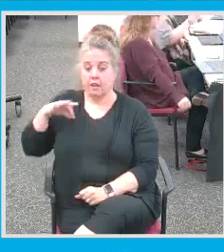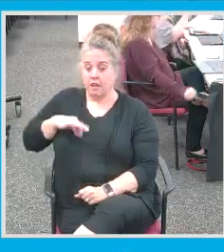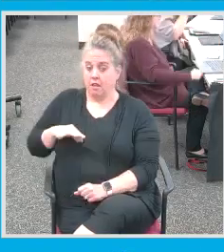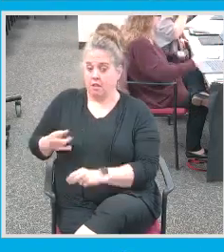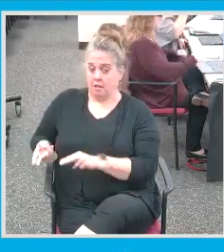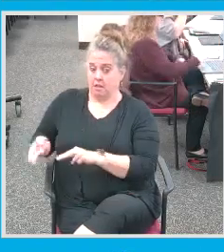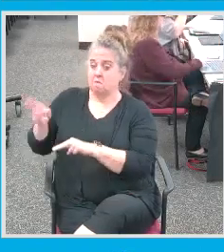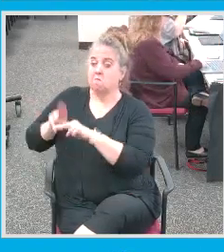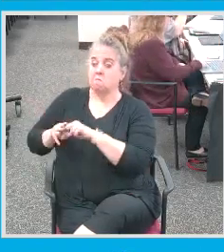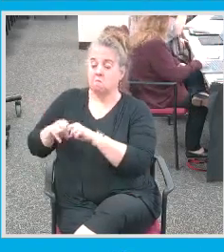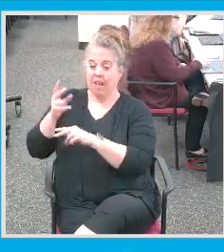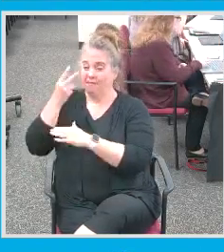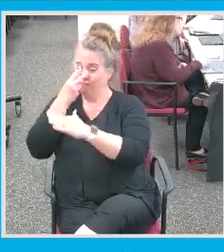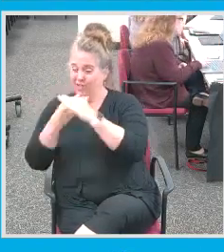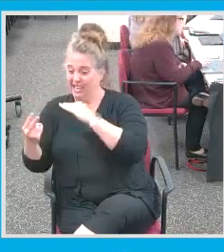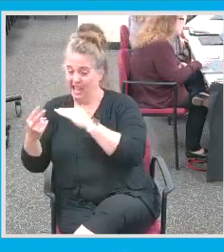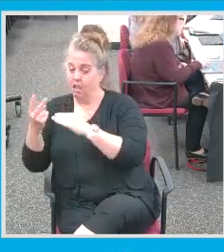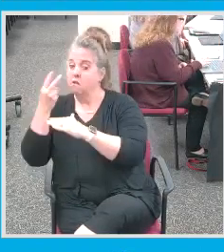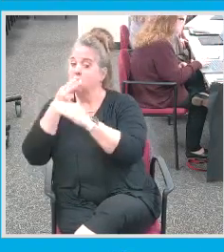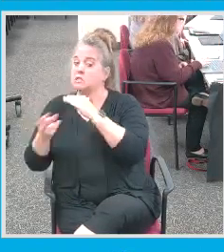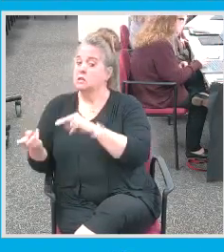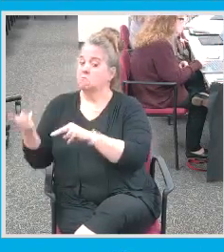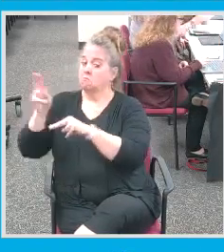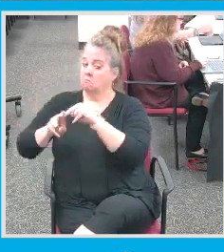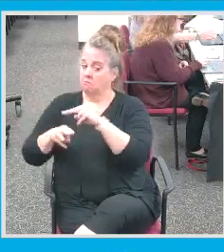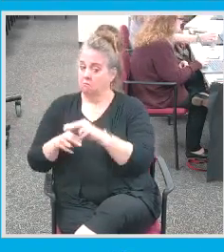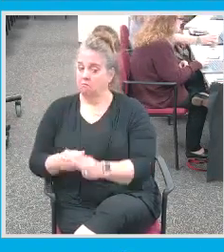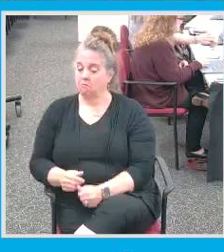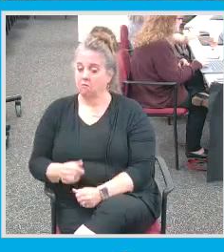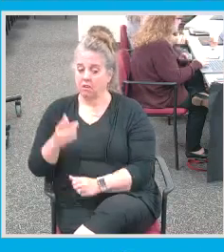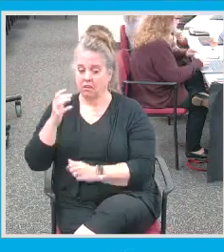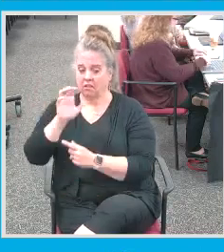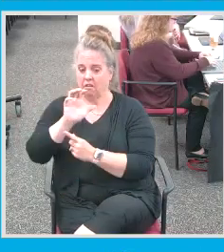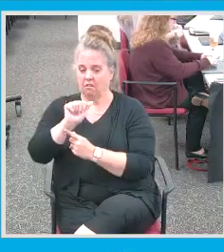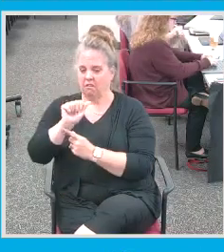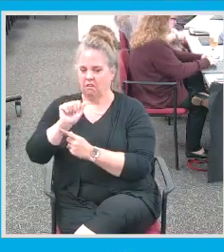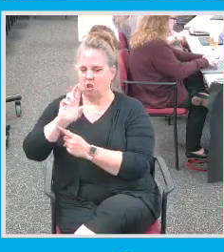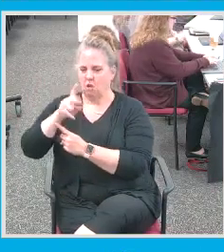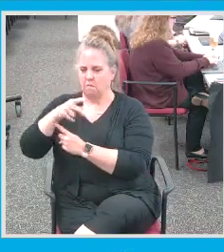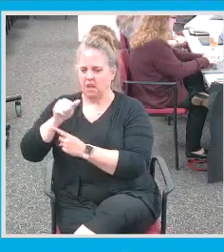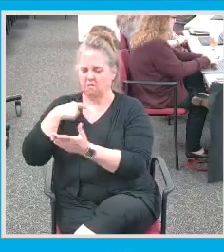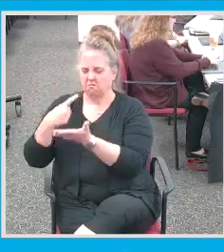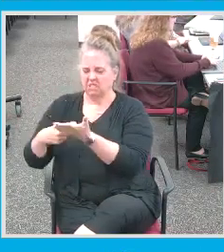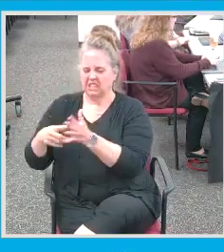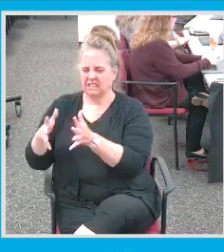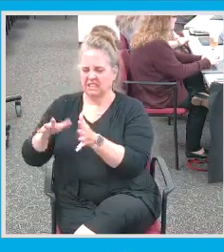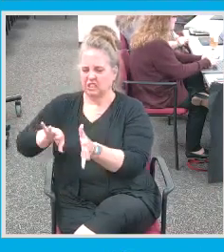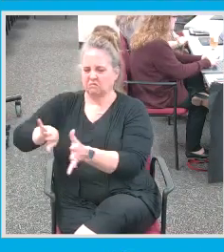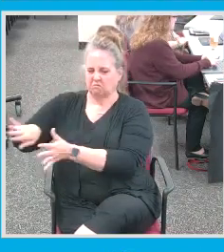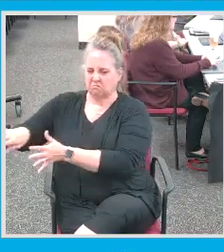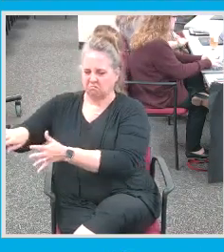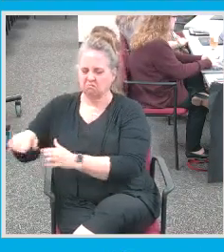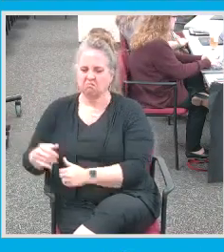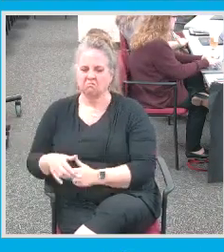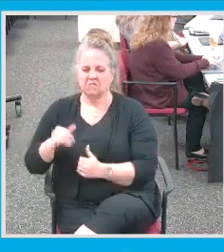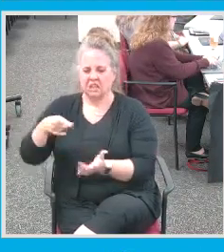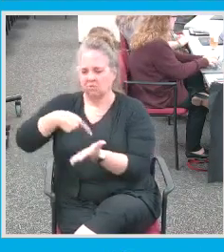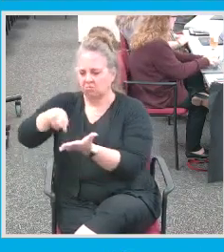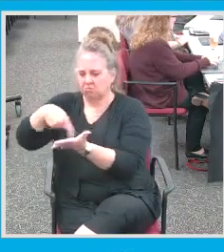anticipated. A lot of that is due to the ARPA that we had discussed earlier in prior months. We're starting to spend that down, so that number is starting to slowly come